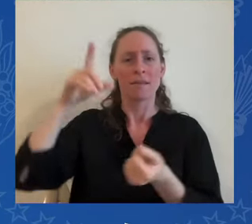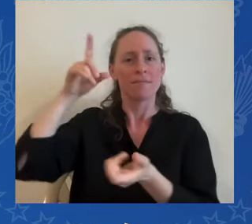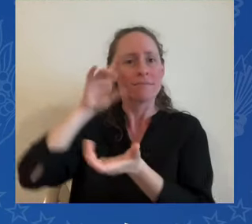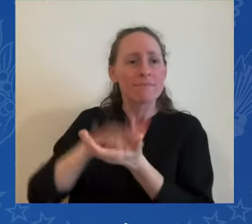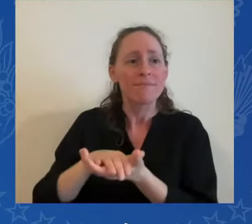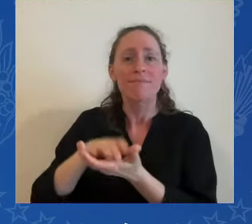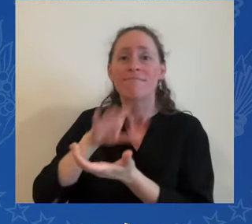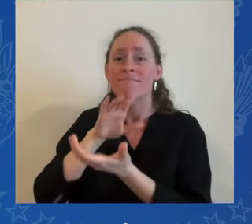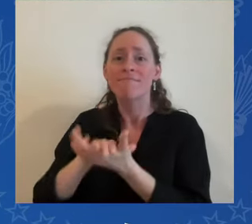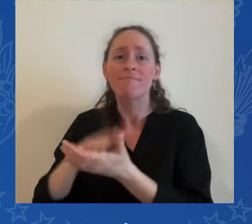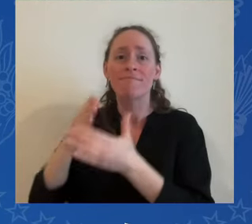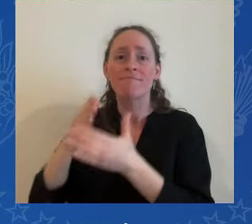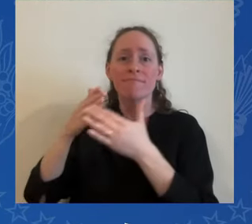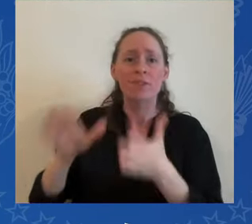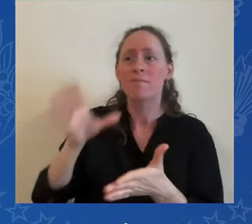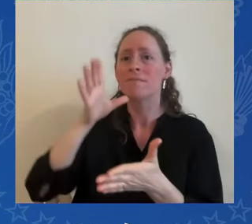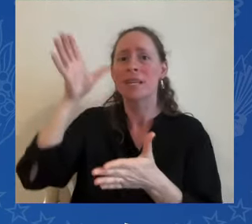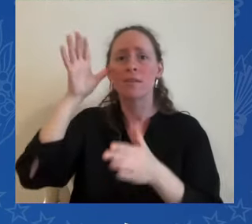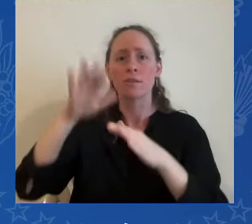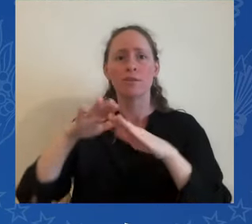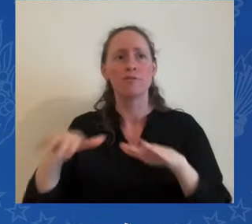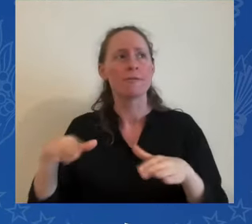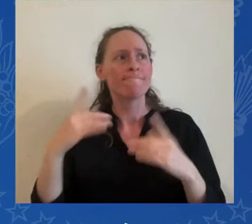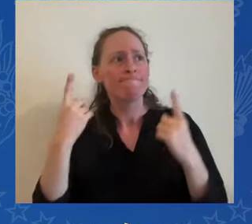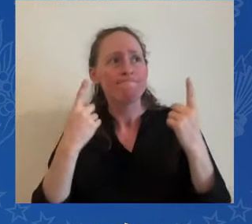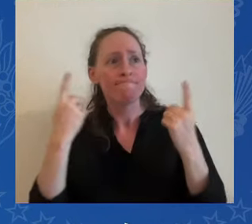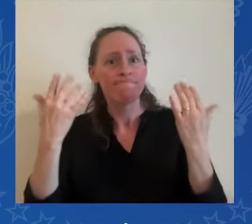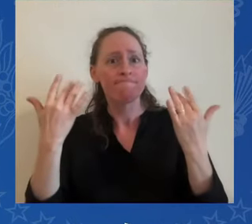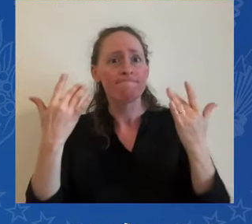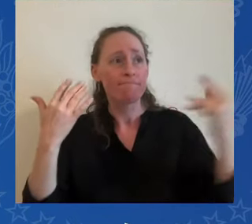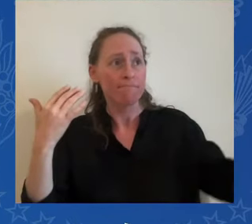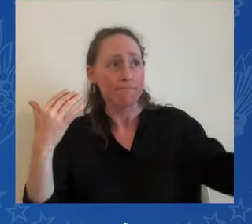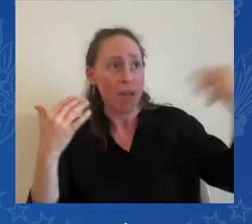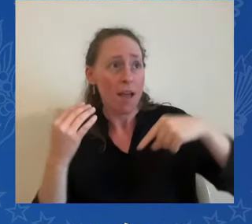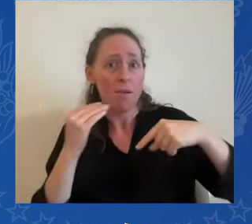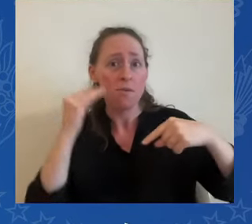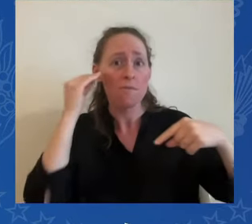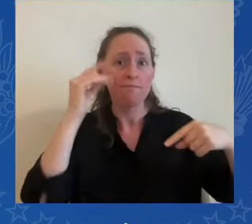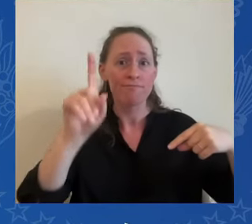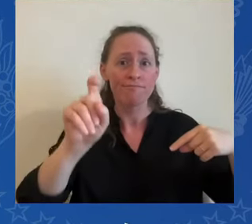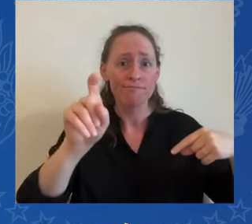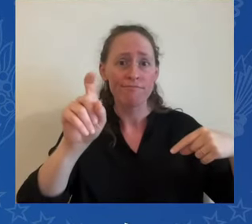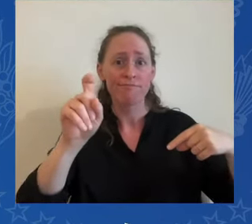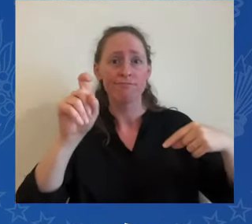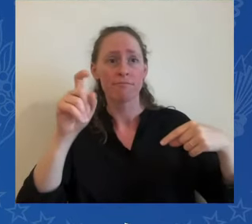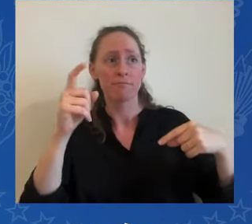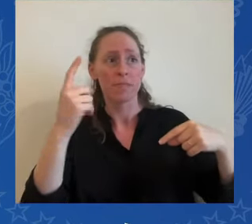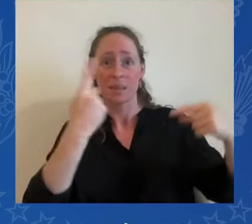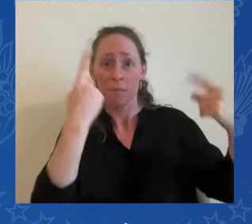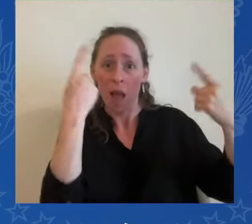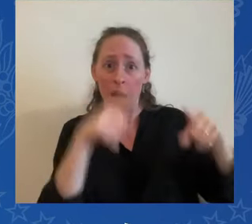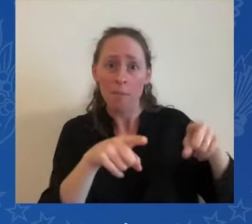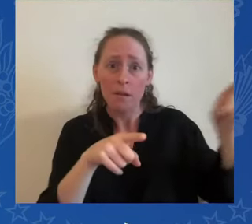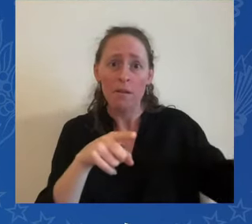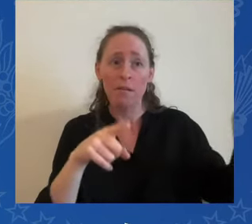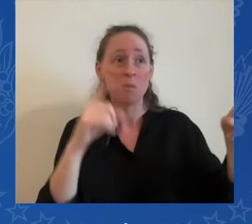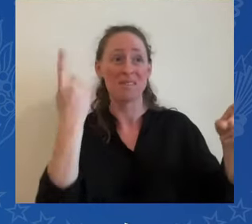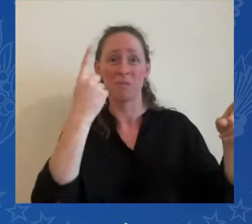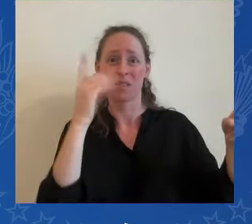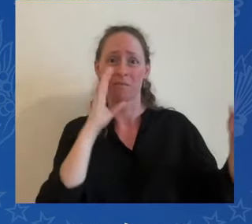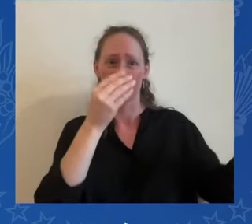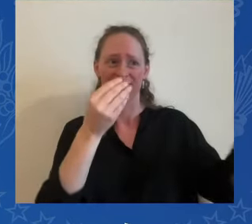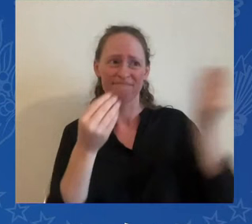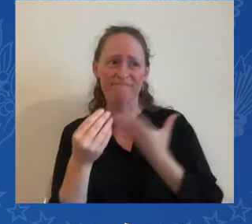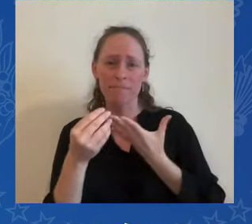call. To all the family members here, especially those who have served in uniform, thank you, thank you, thank